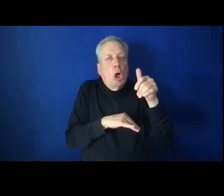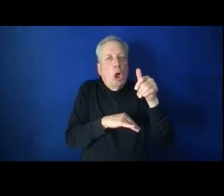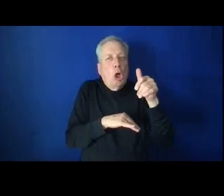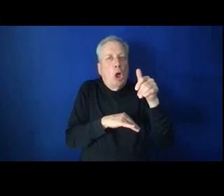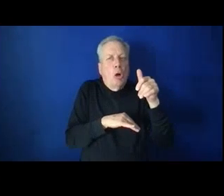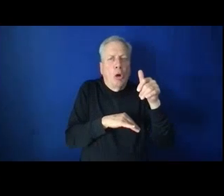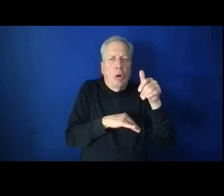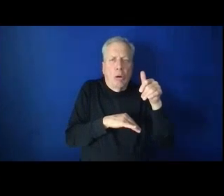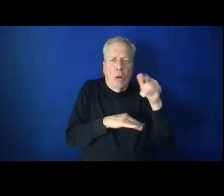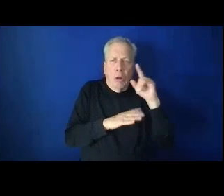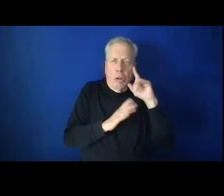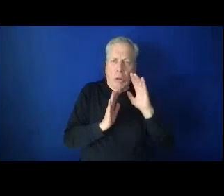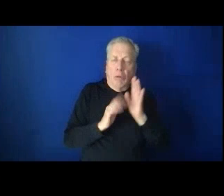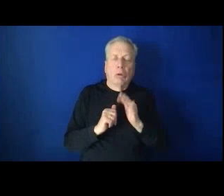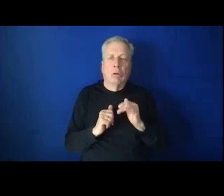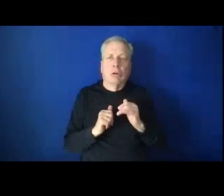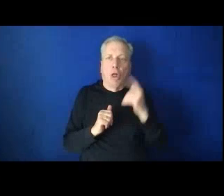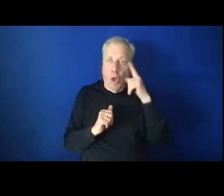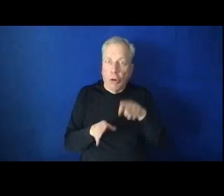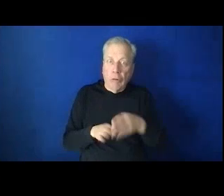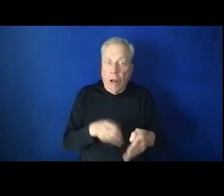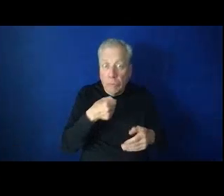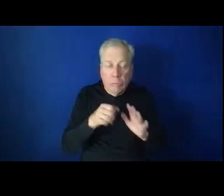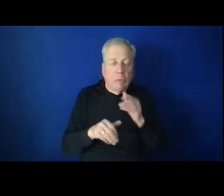I think I didn't die, sorry.